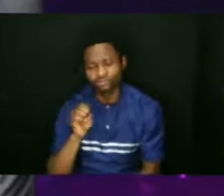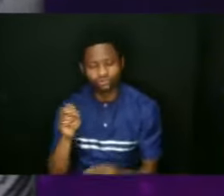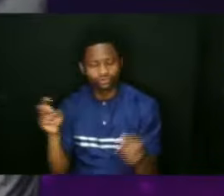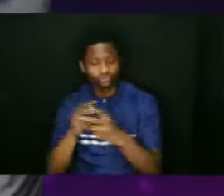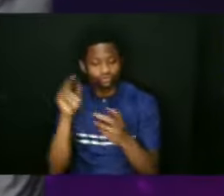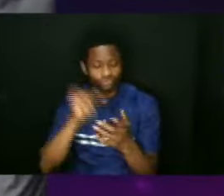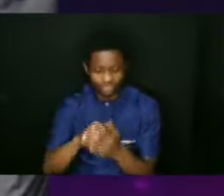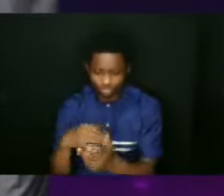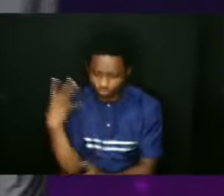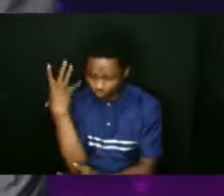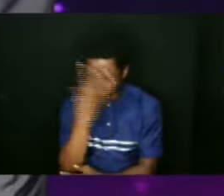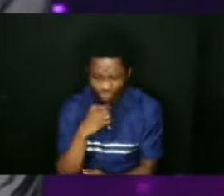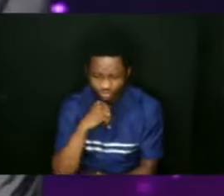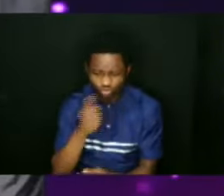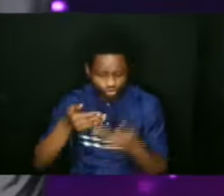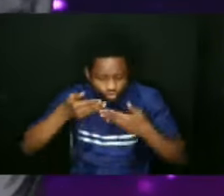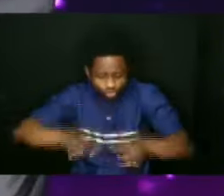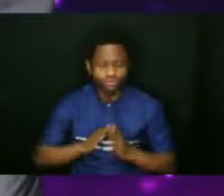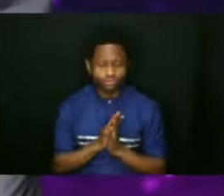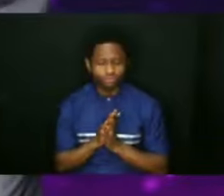finish.